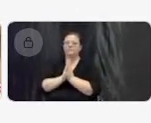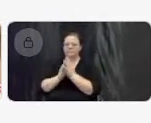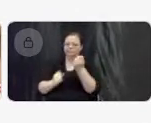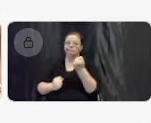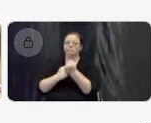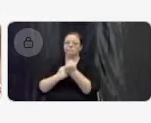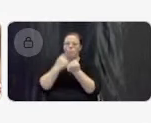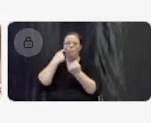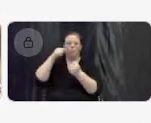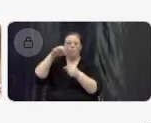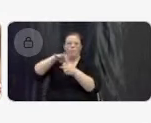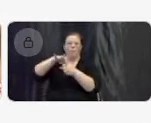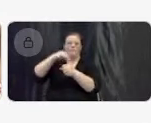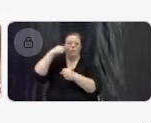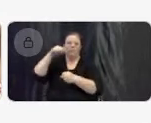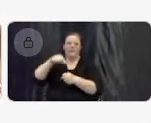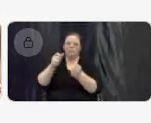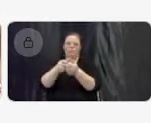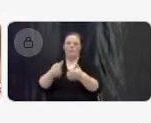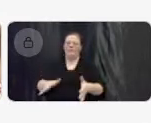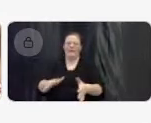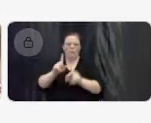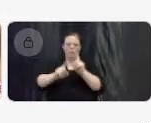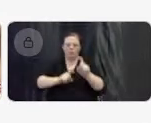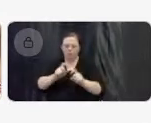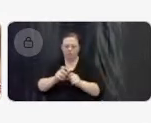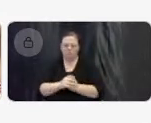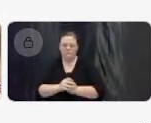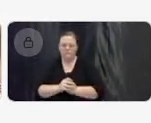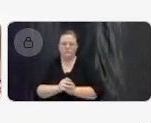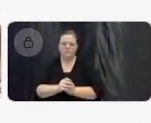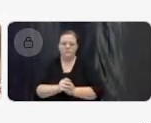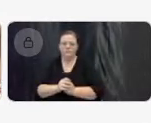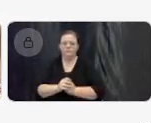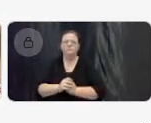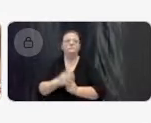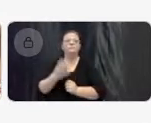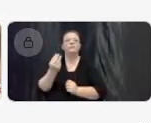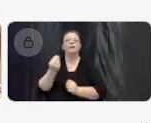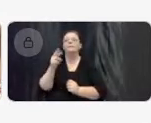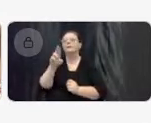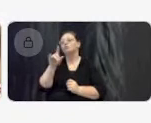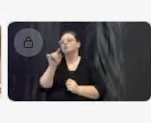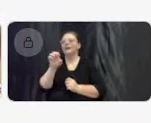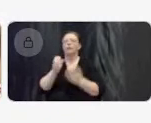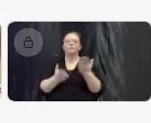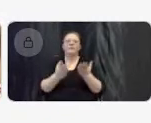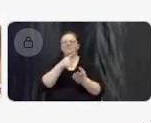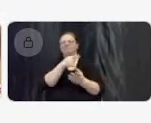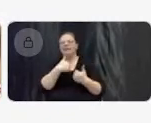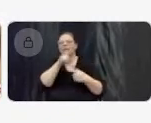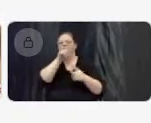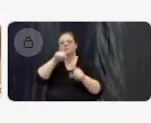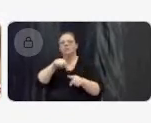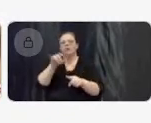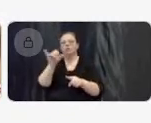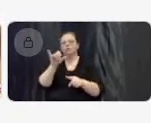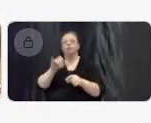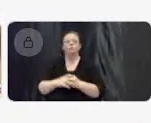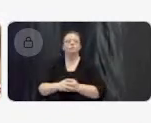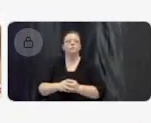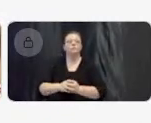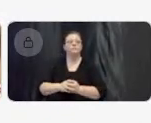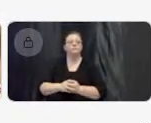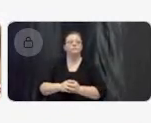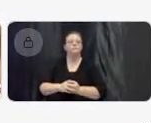this without question. And Mr. Dale may have some responses to any other matters or if there are